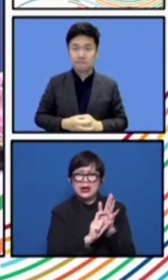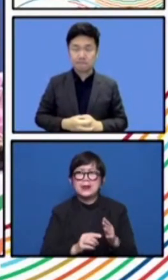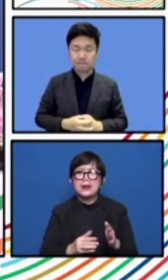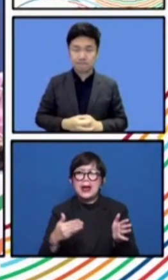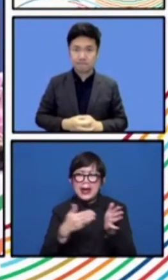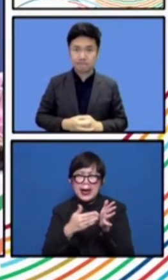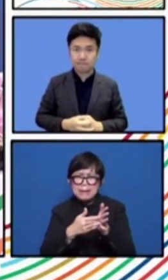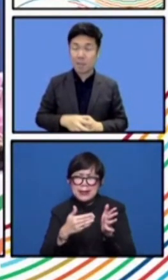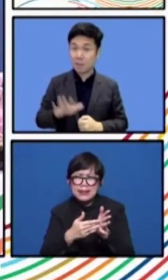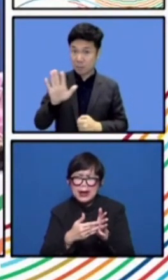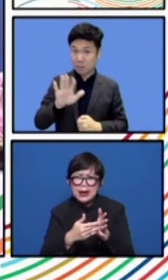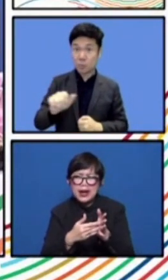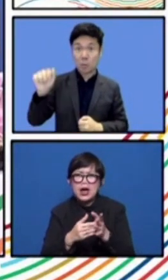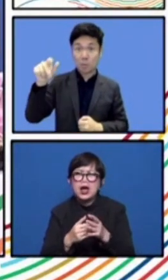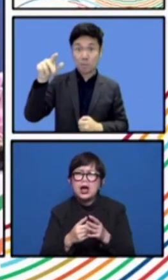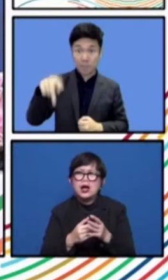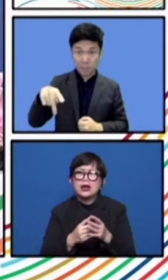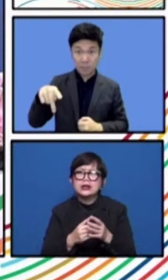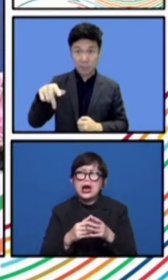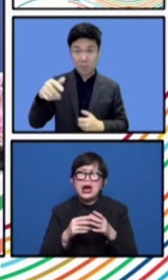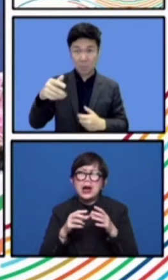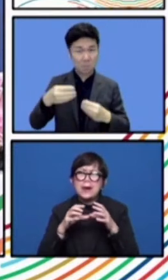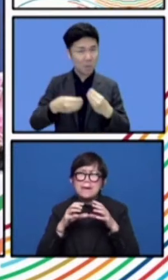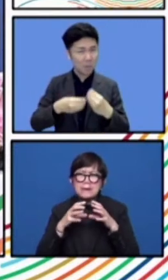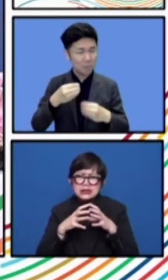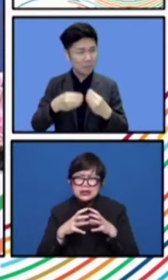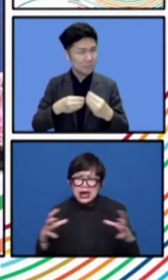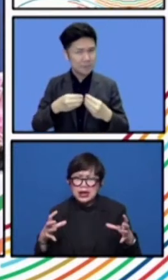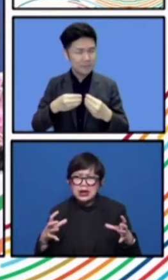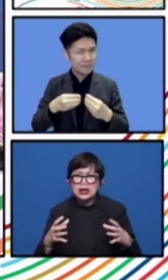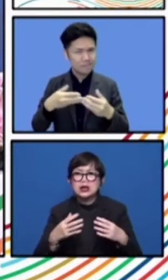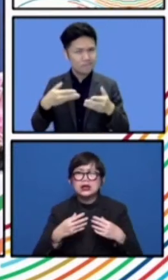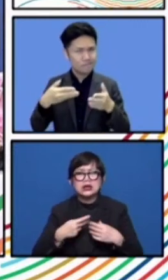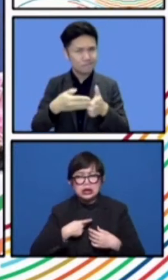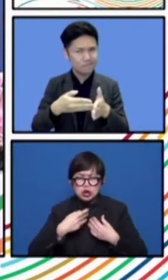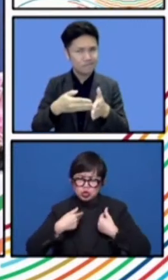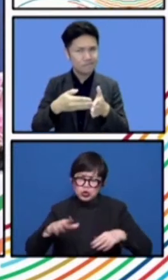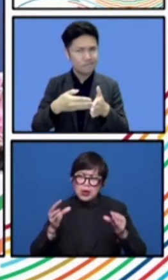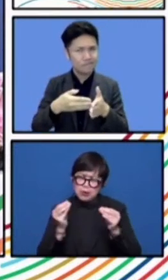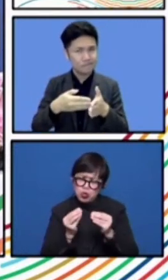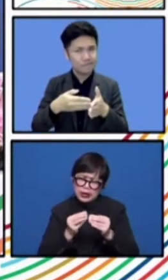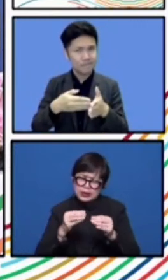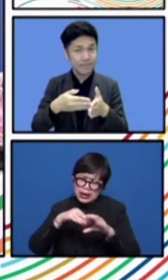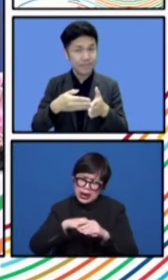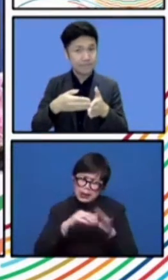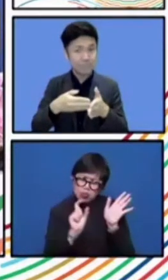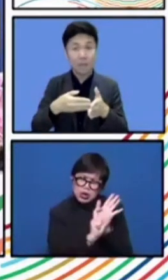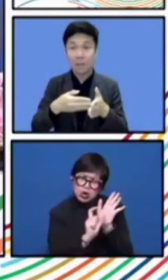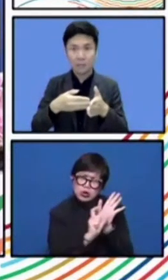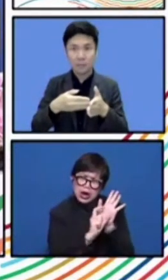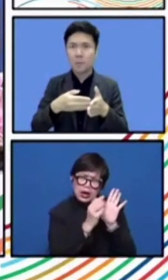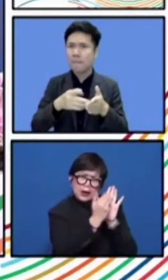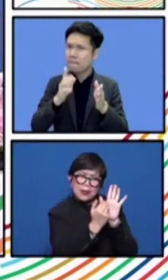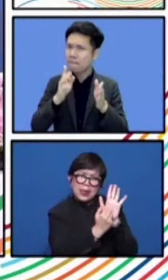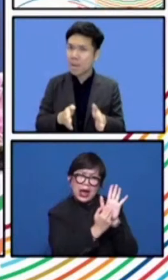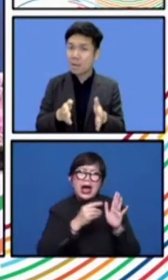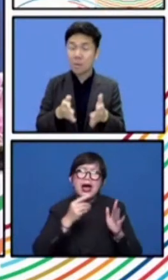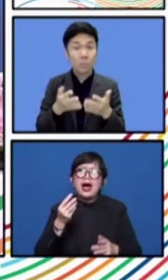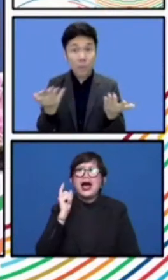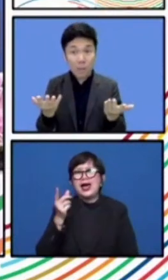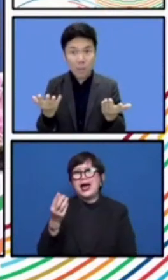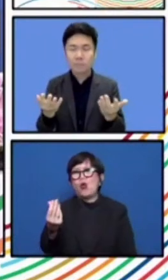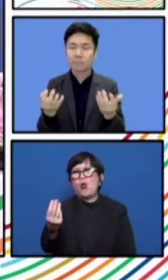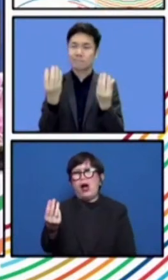you have in the law everything ends with money because without